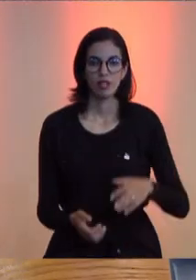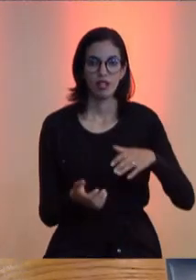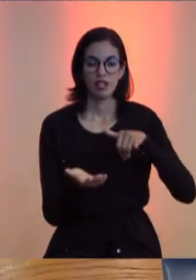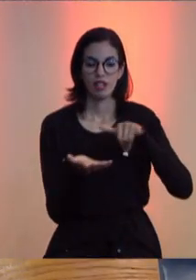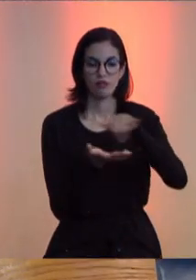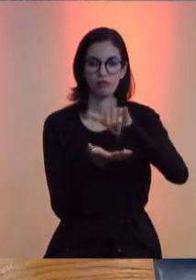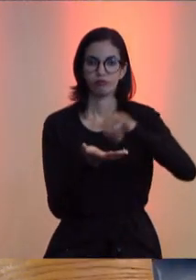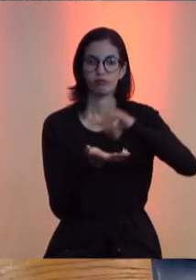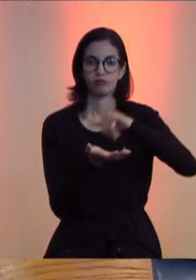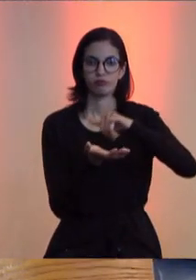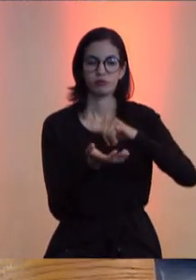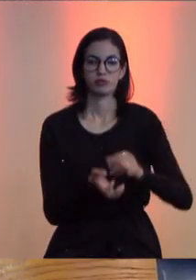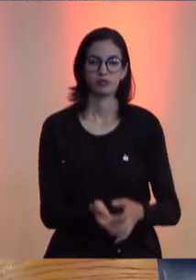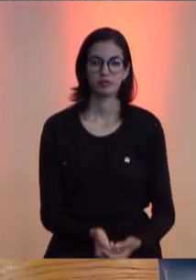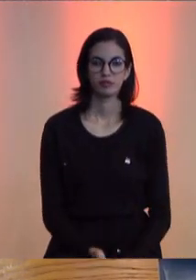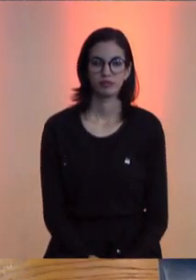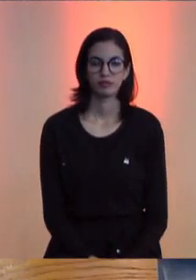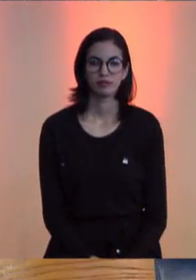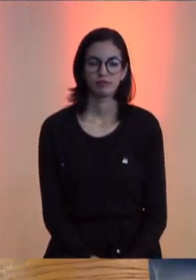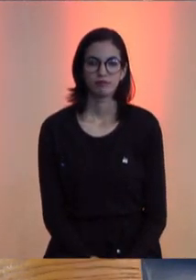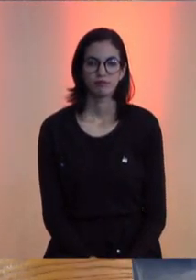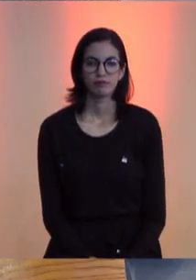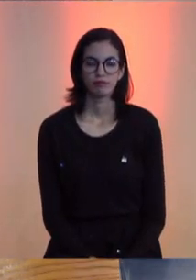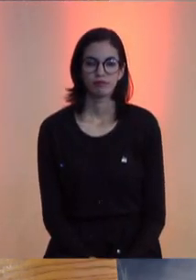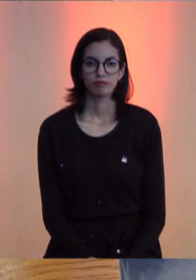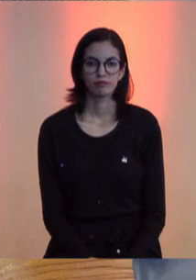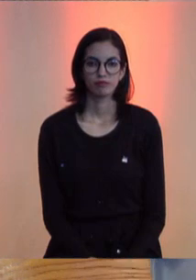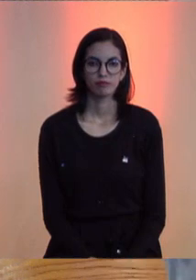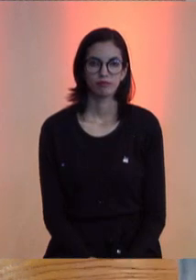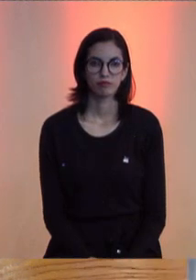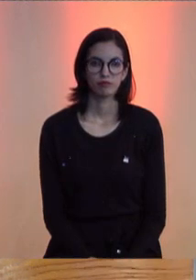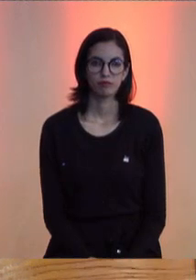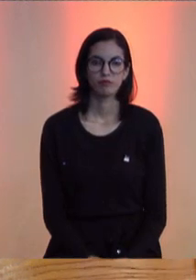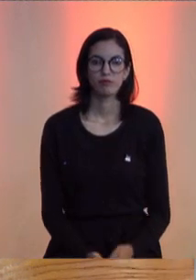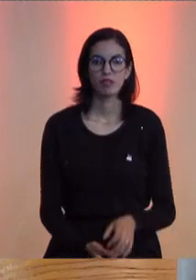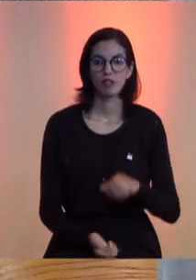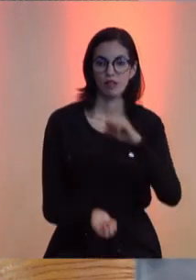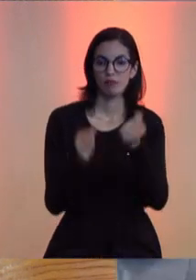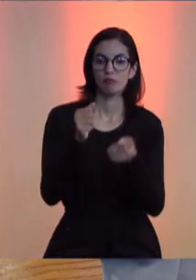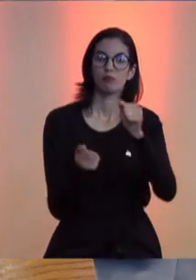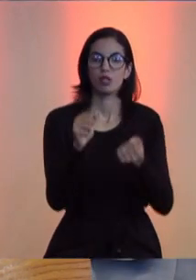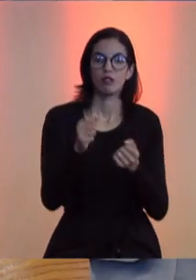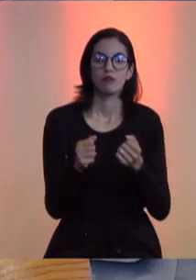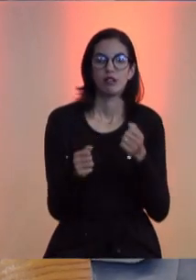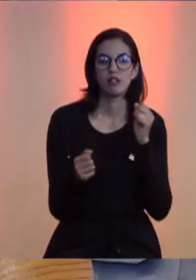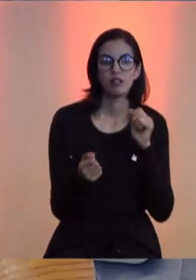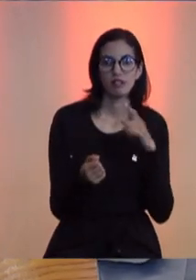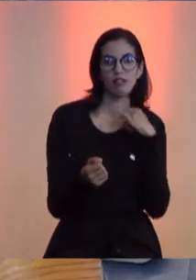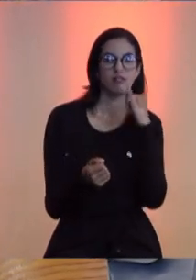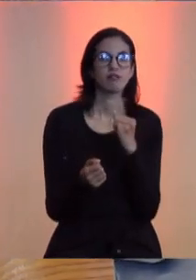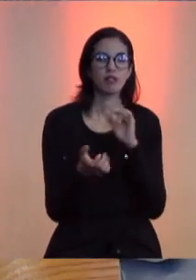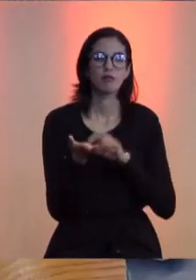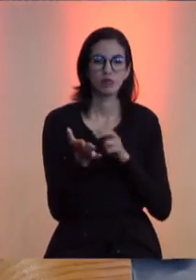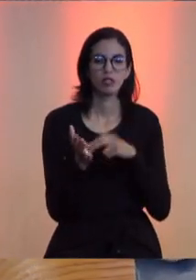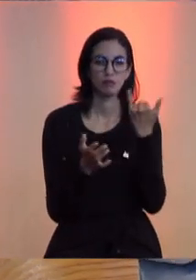the pilot then said, "Oh no, we are okay, we're fine, we are fine." Y el piloto dijo, "No, estamos bien, no hay problema, no hay problema." So when we landed,